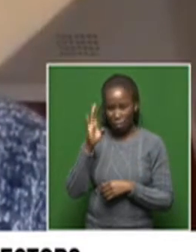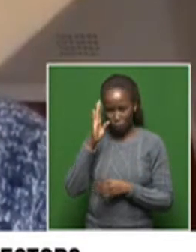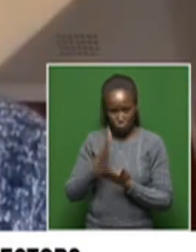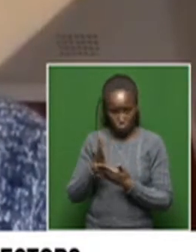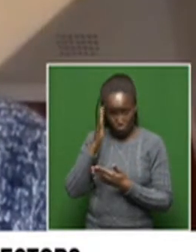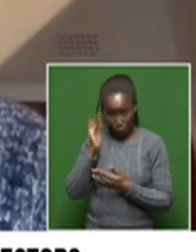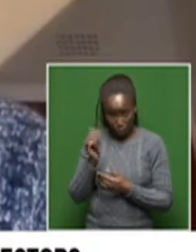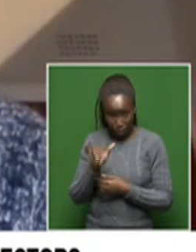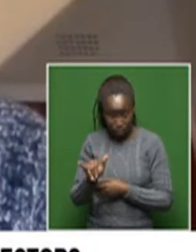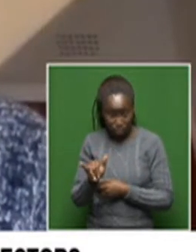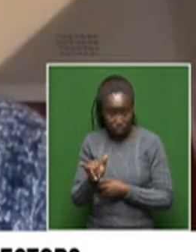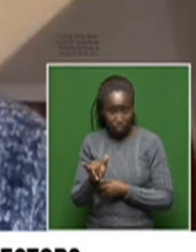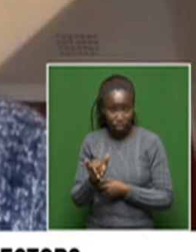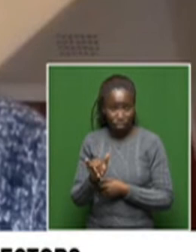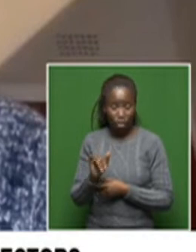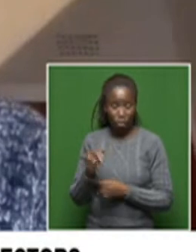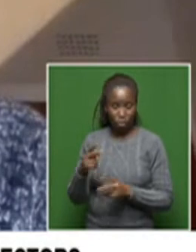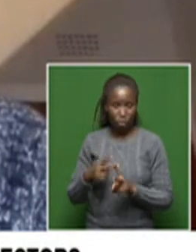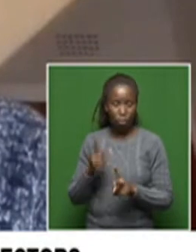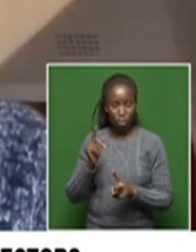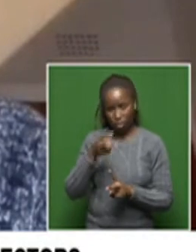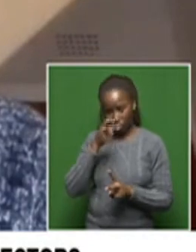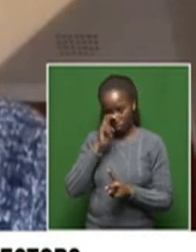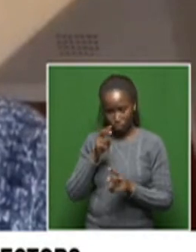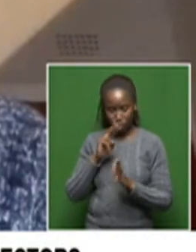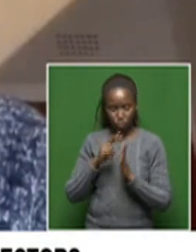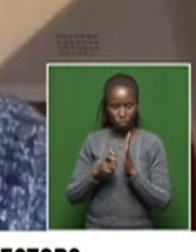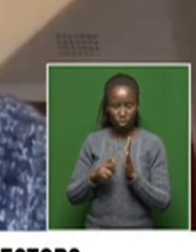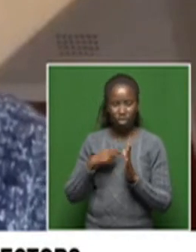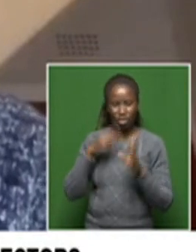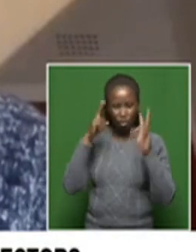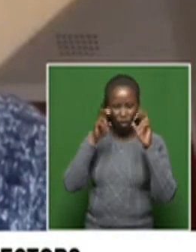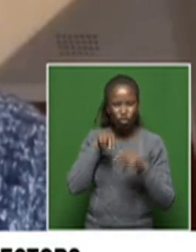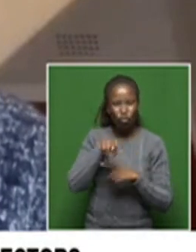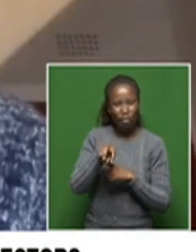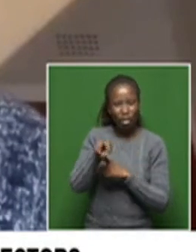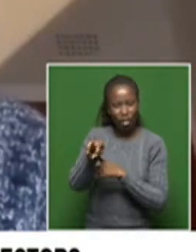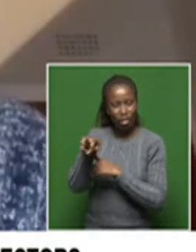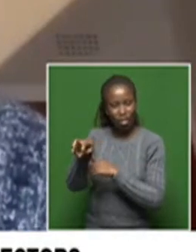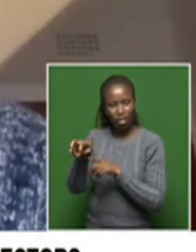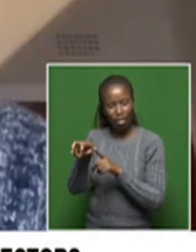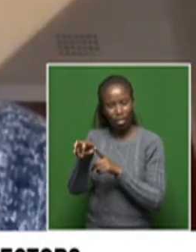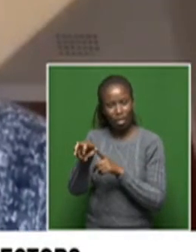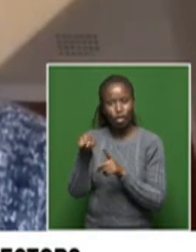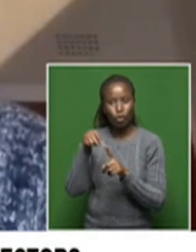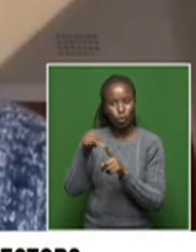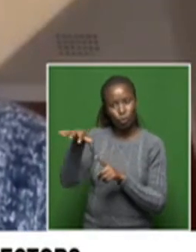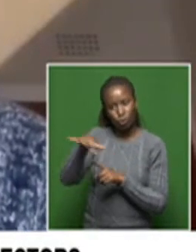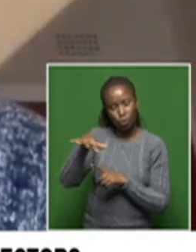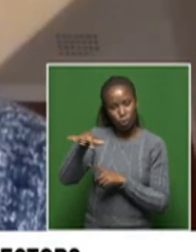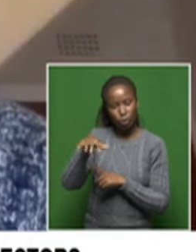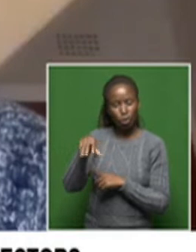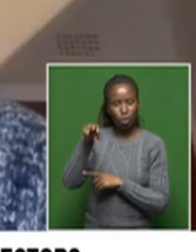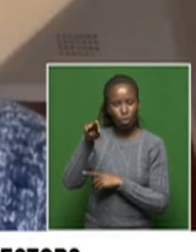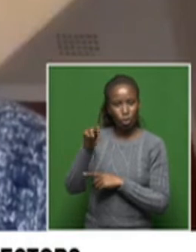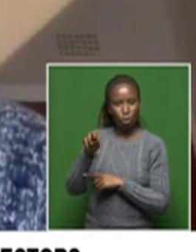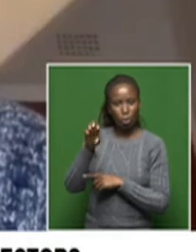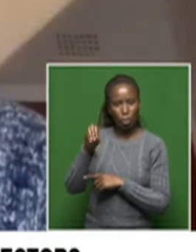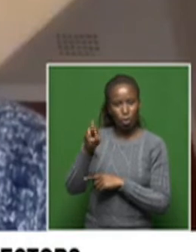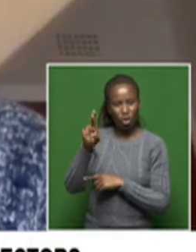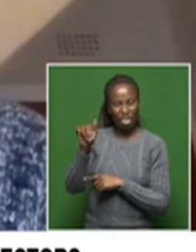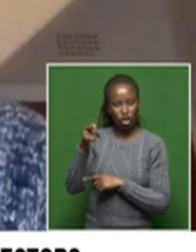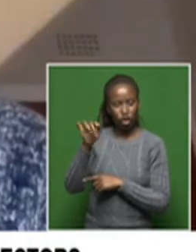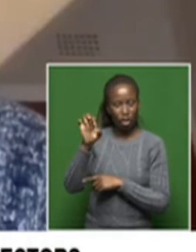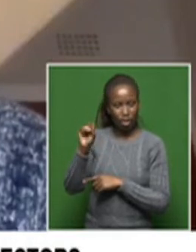restrictions? I think maybe she meant as in travel restrictions for Mauritius. And then number 5, can we have a breakdown of